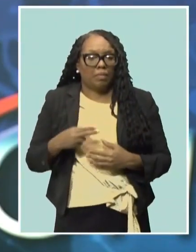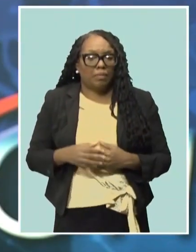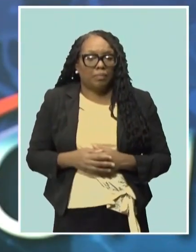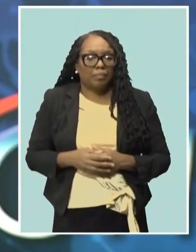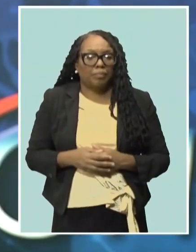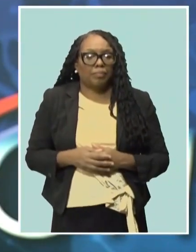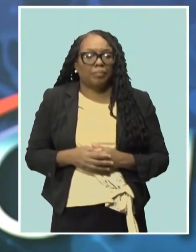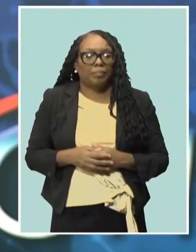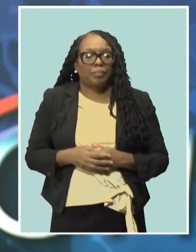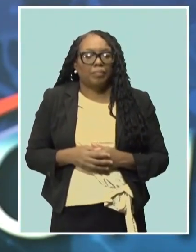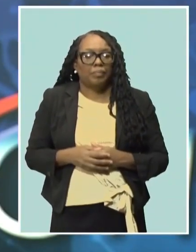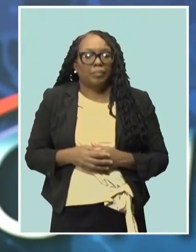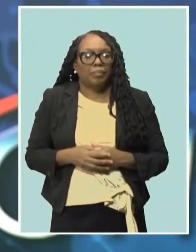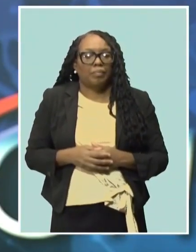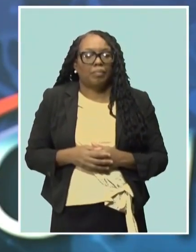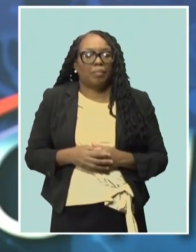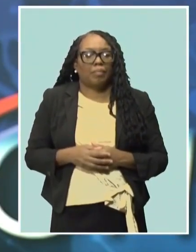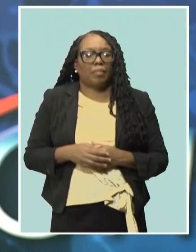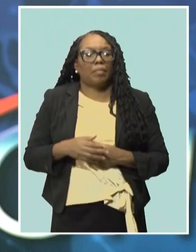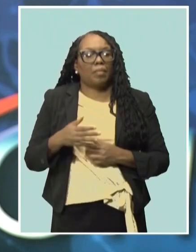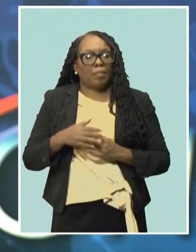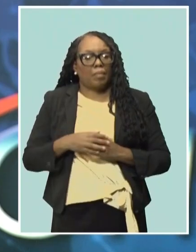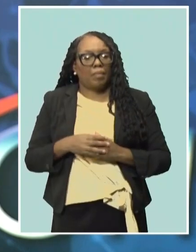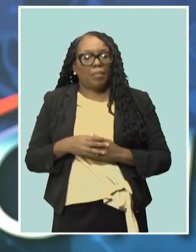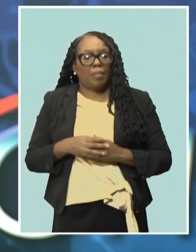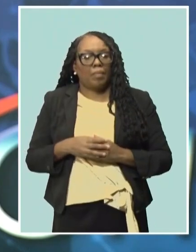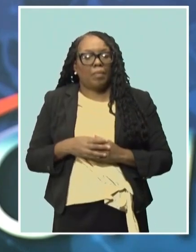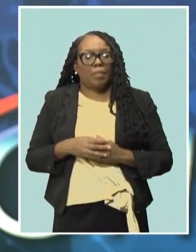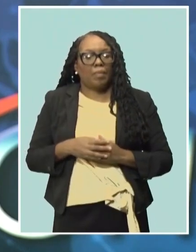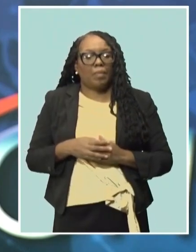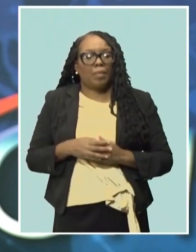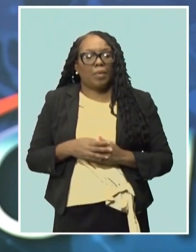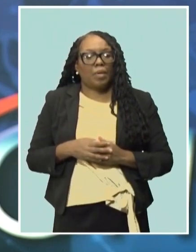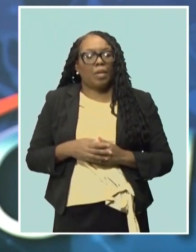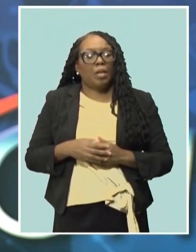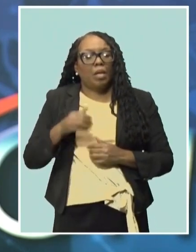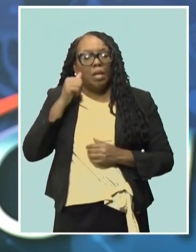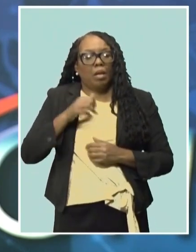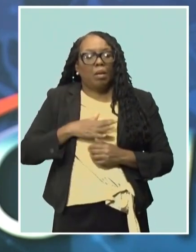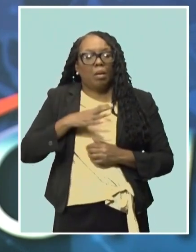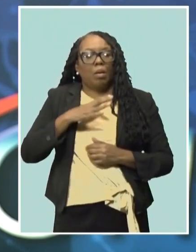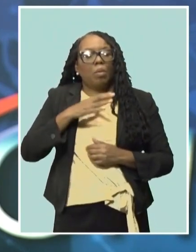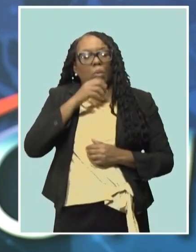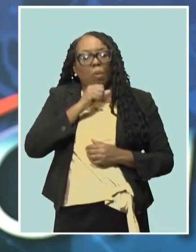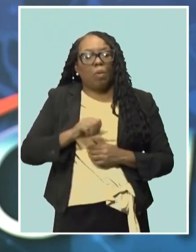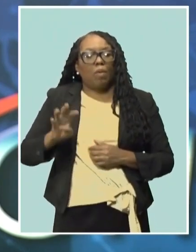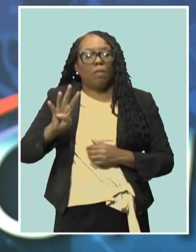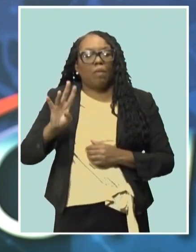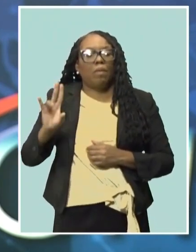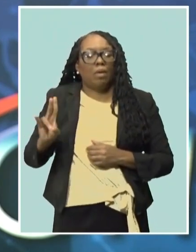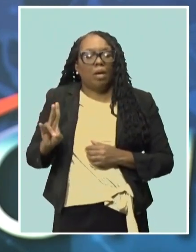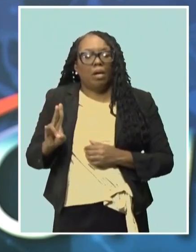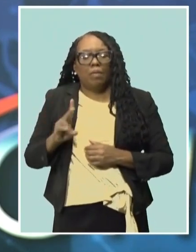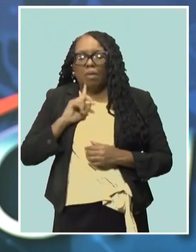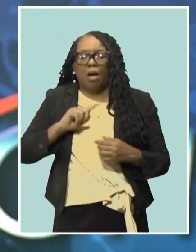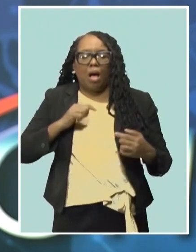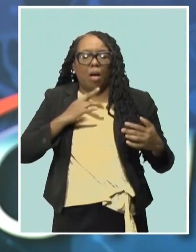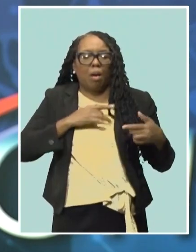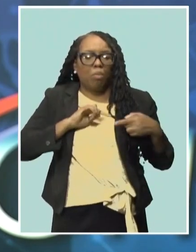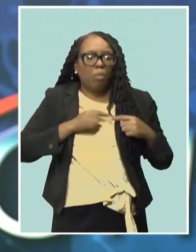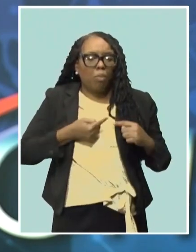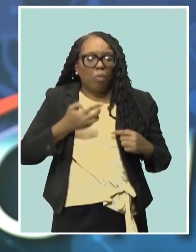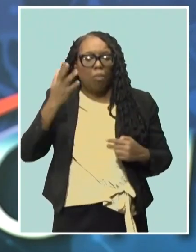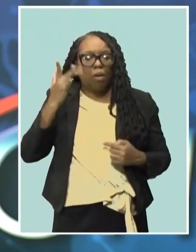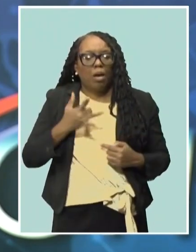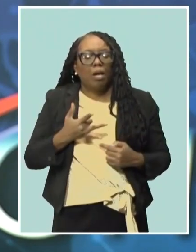47-year-old Shavi Dublin is in pain following the death of her fiance Andel McGarrell, who fell to his death at an Apes Hill